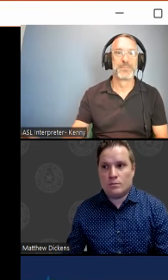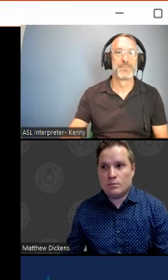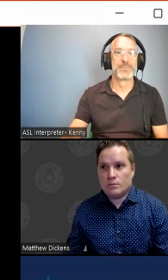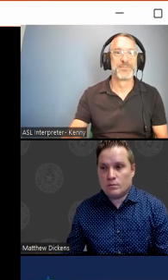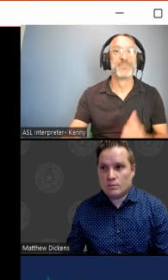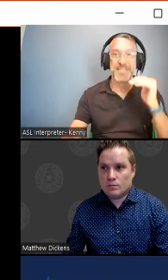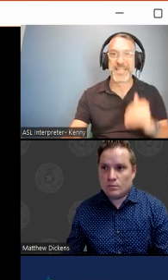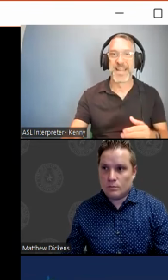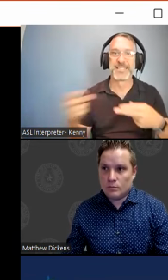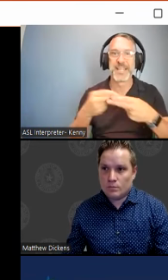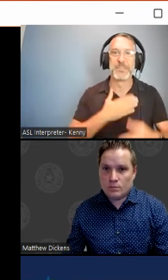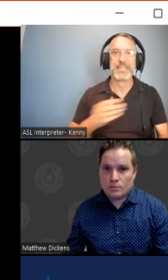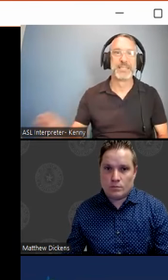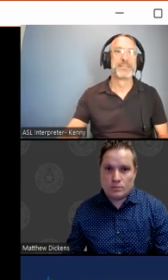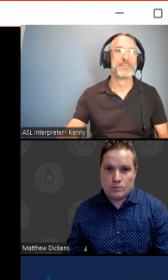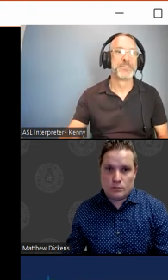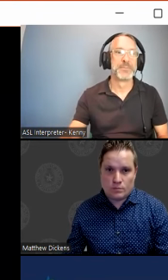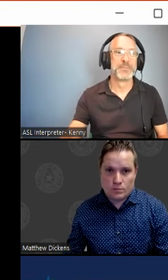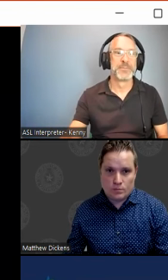Next slide, please.